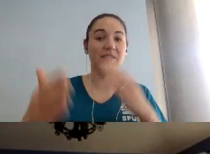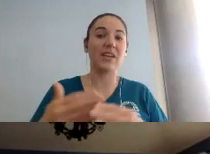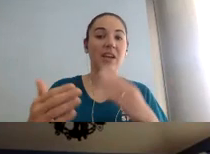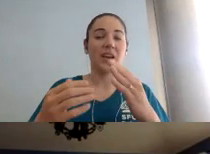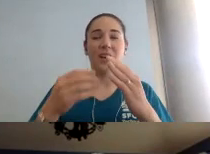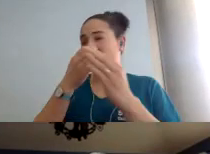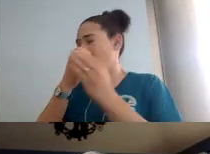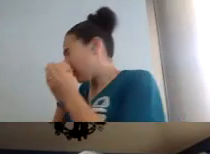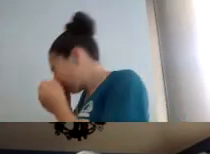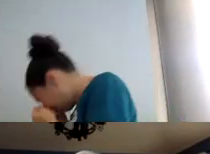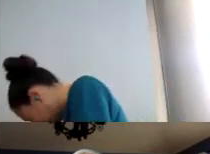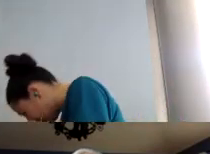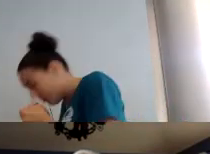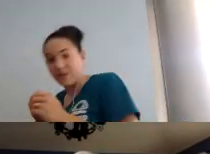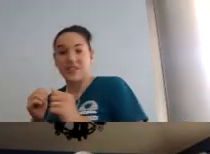an activity,